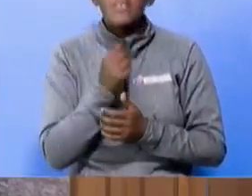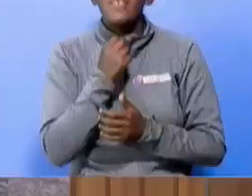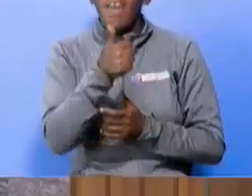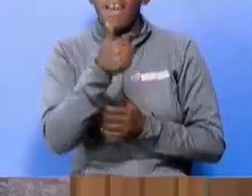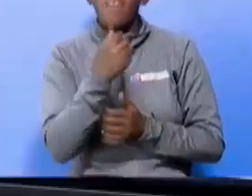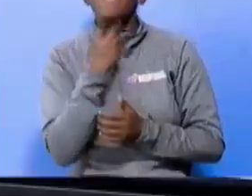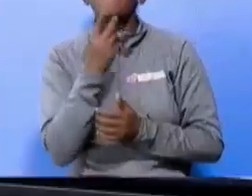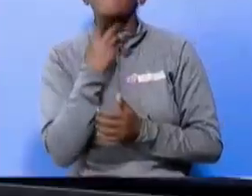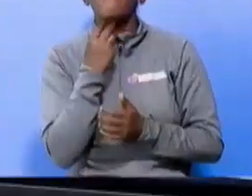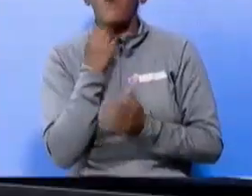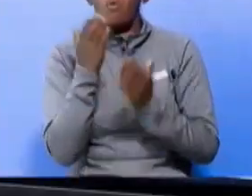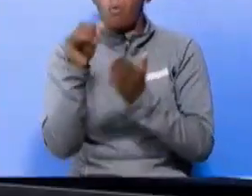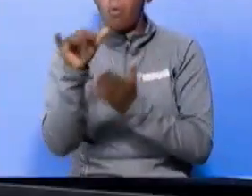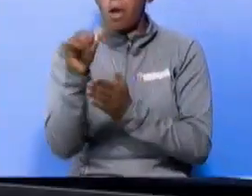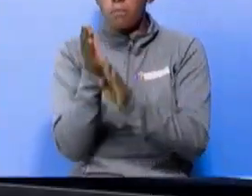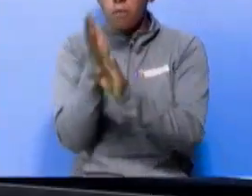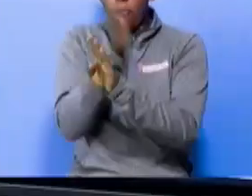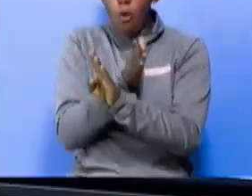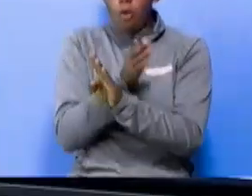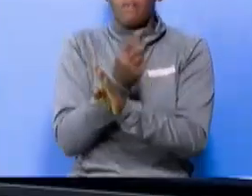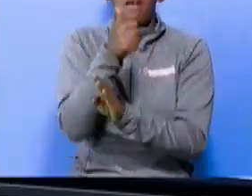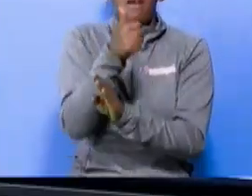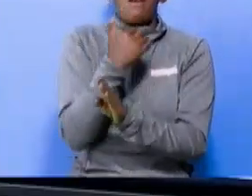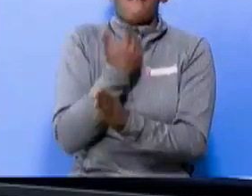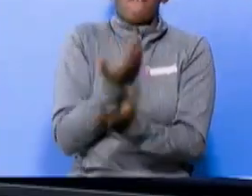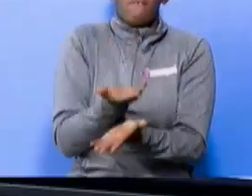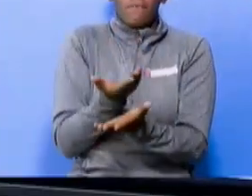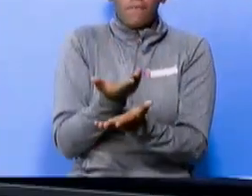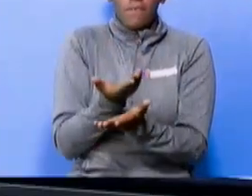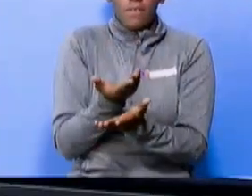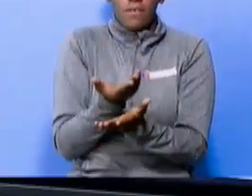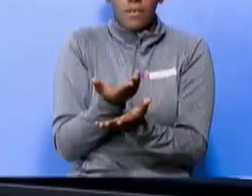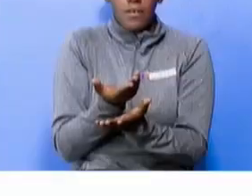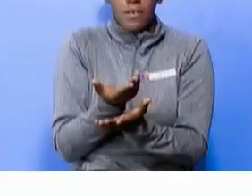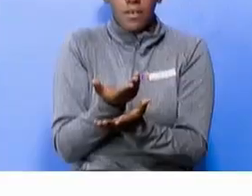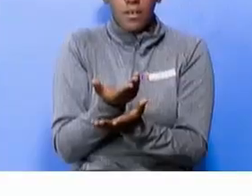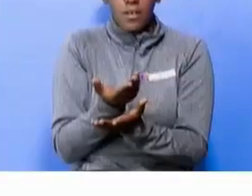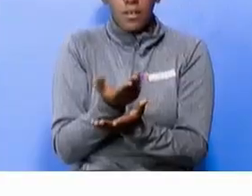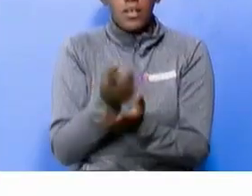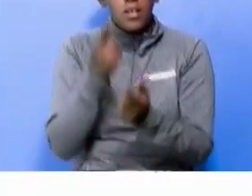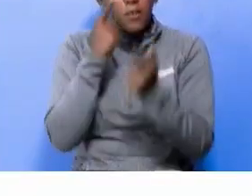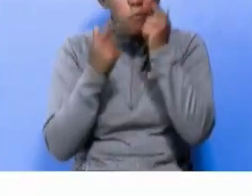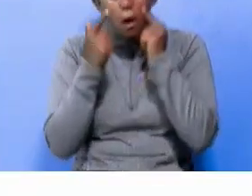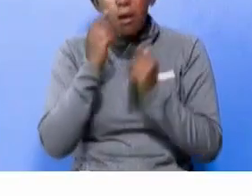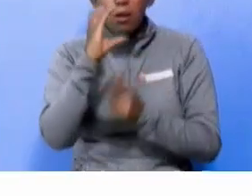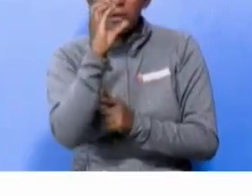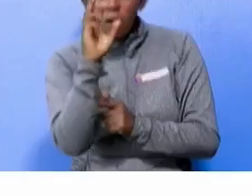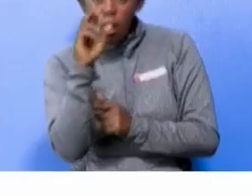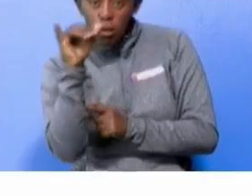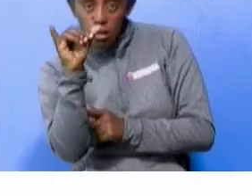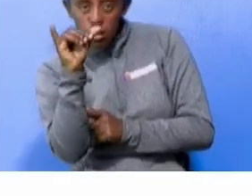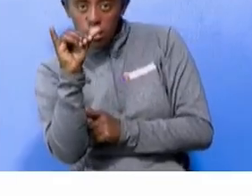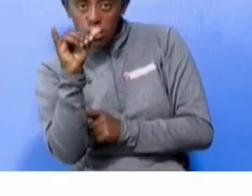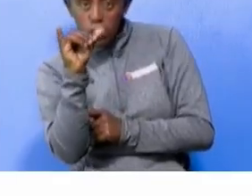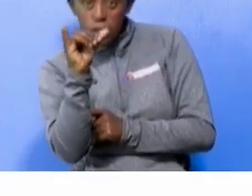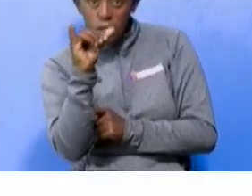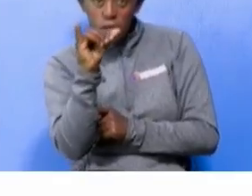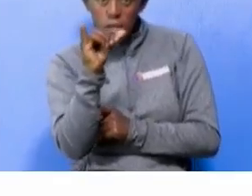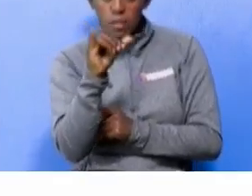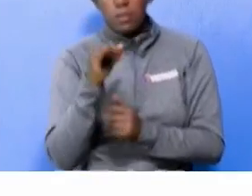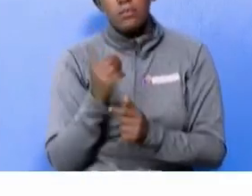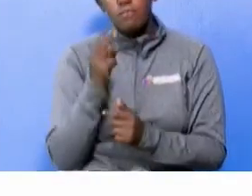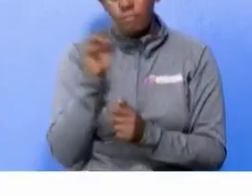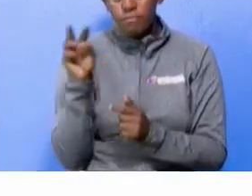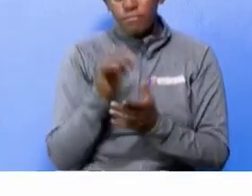right, students? Yeah, this is a vowel letter. But here now, it's verb cry can be written in such a ways.